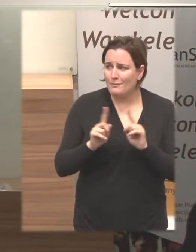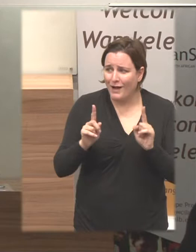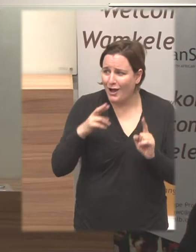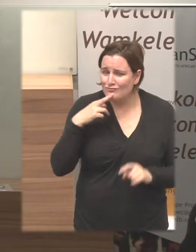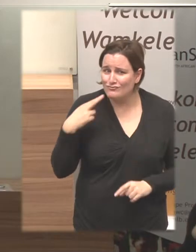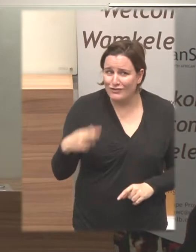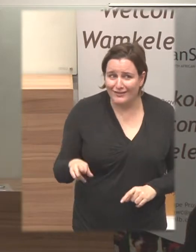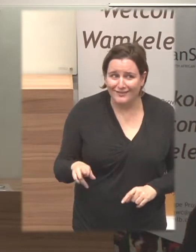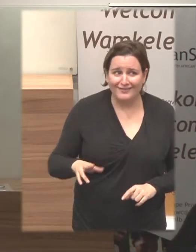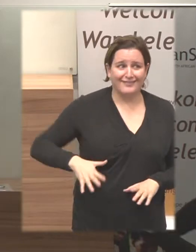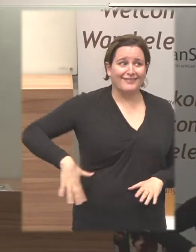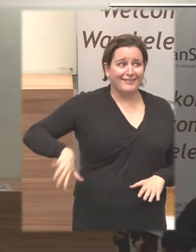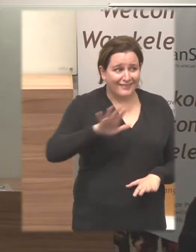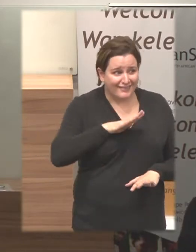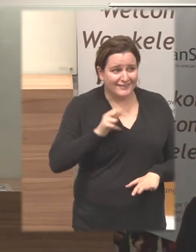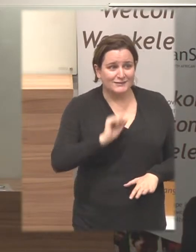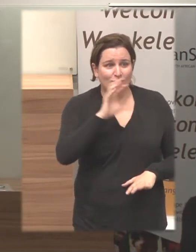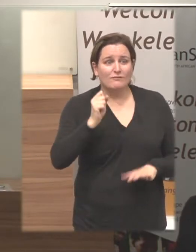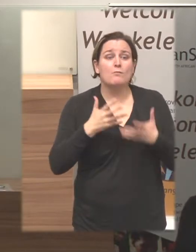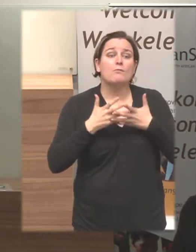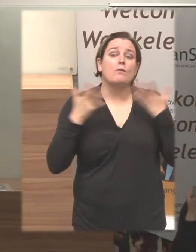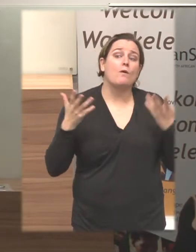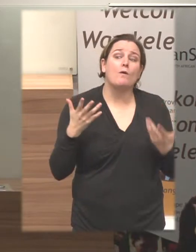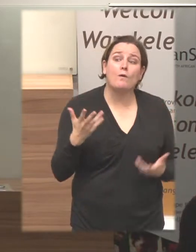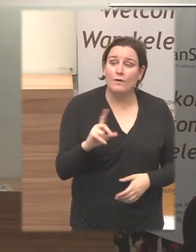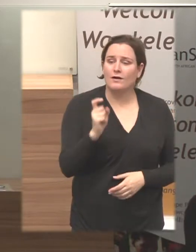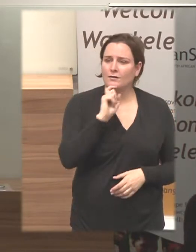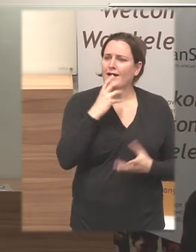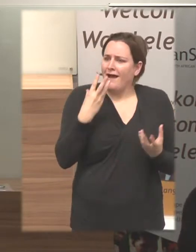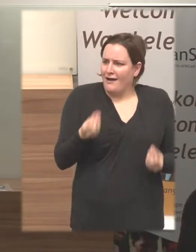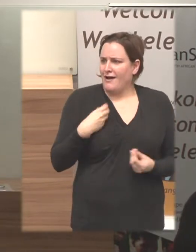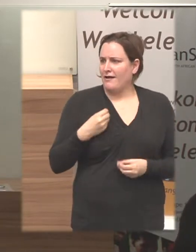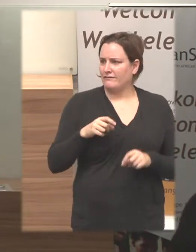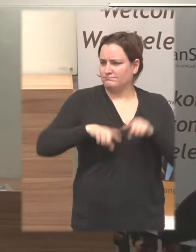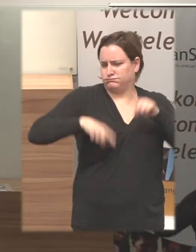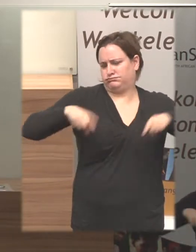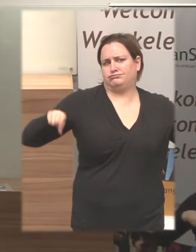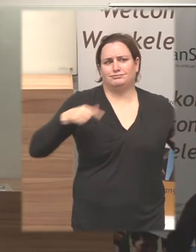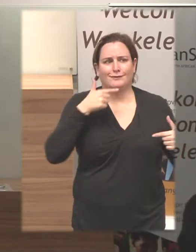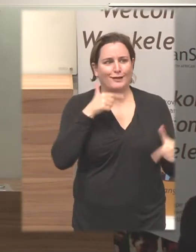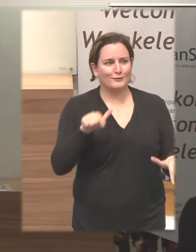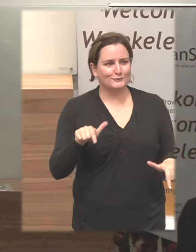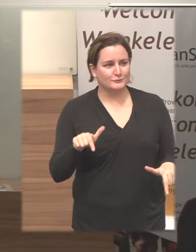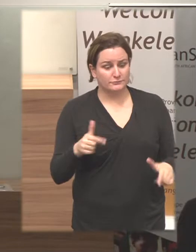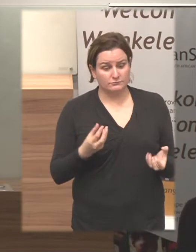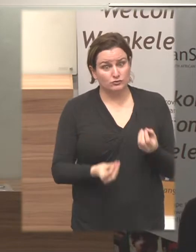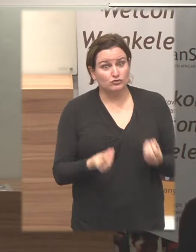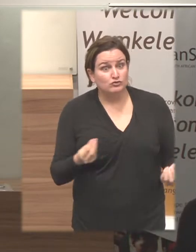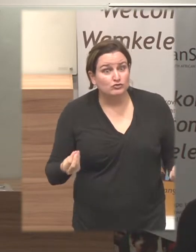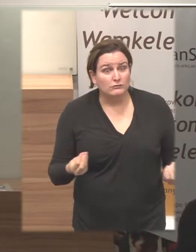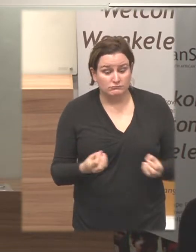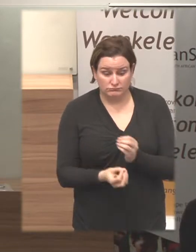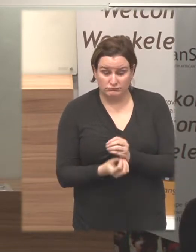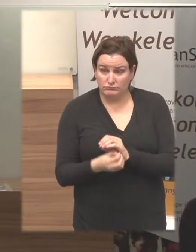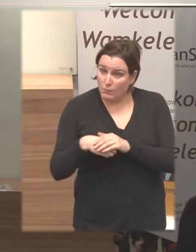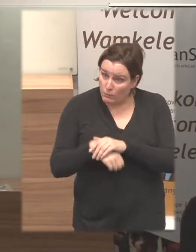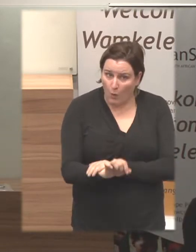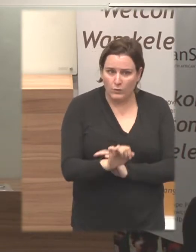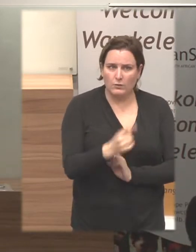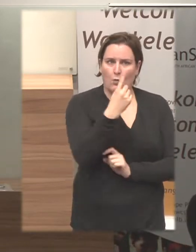that the majority of the population around the world is multilingual, and many, many children grow up